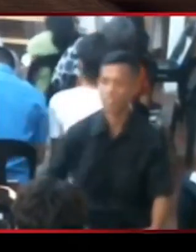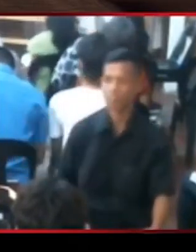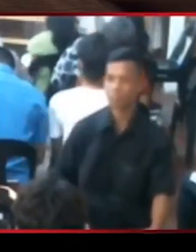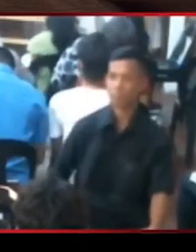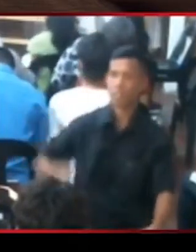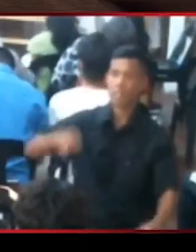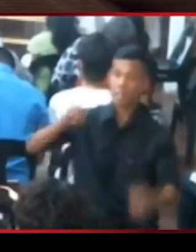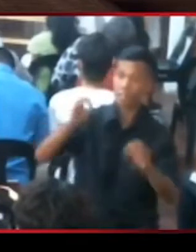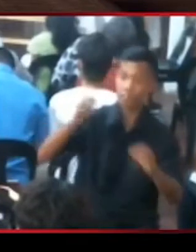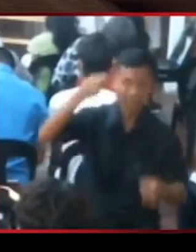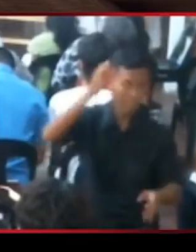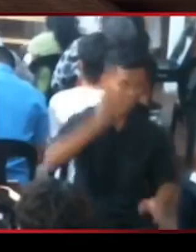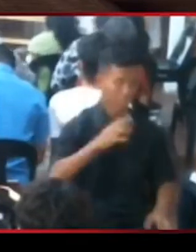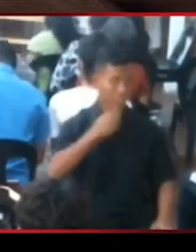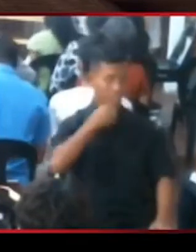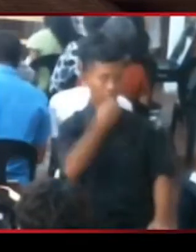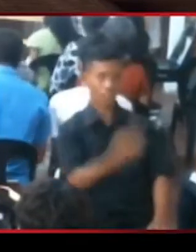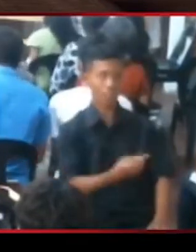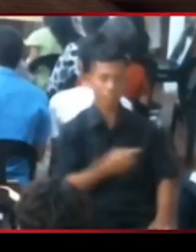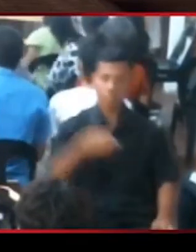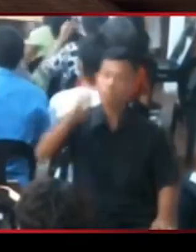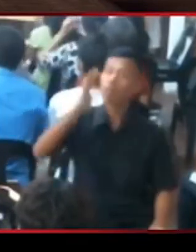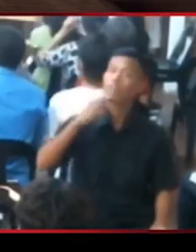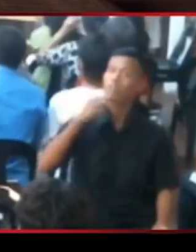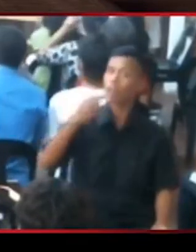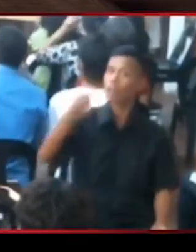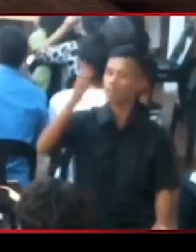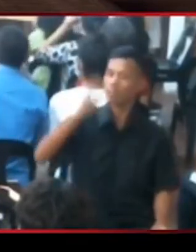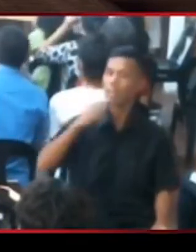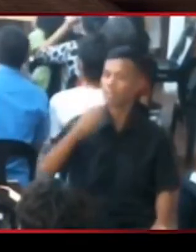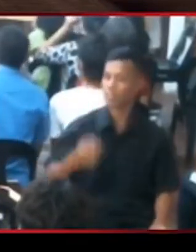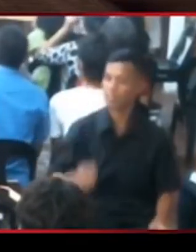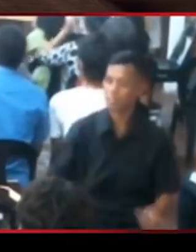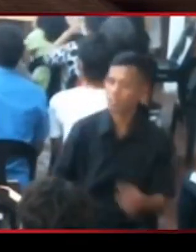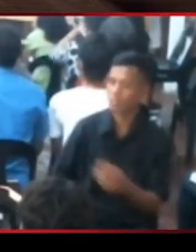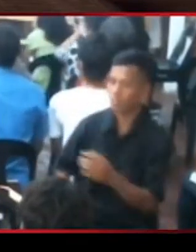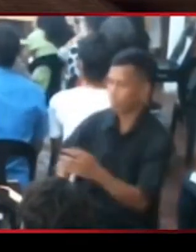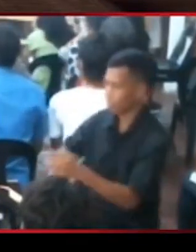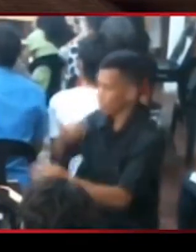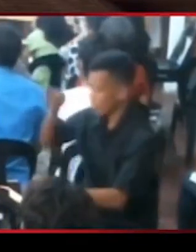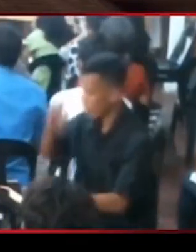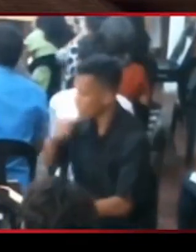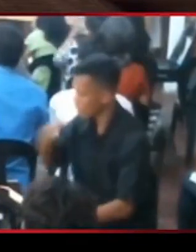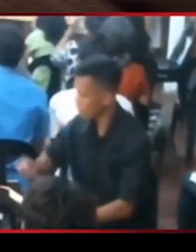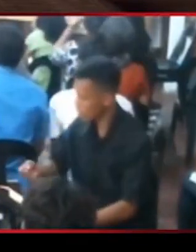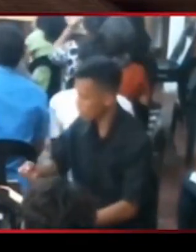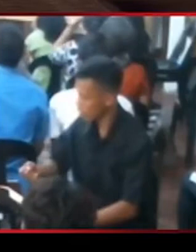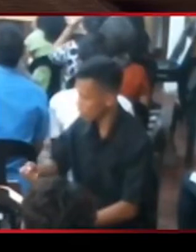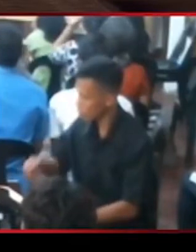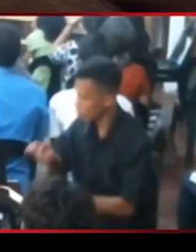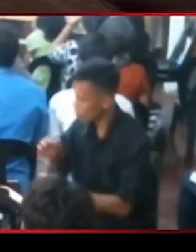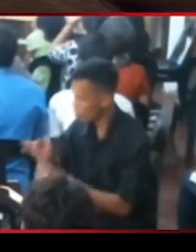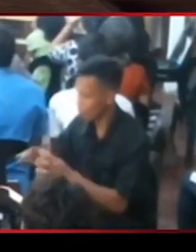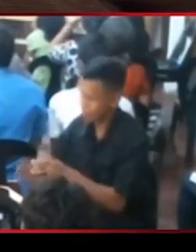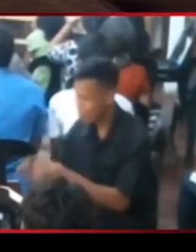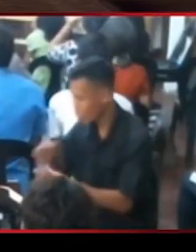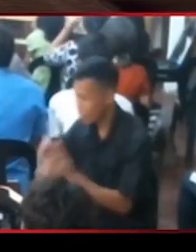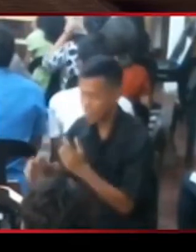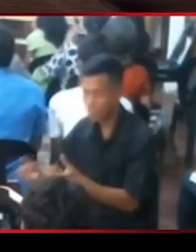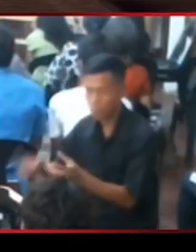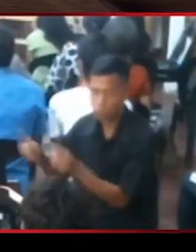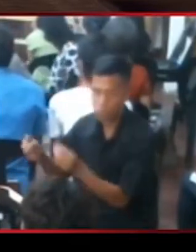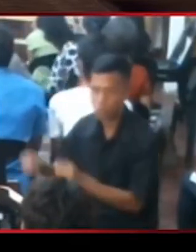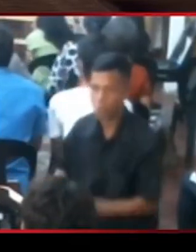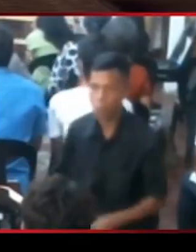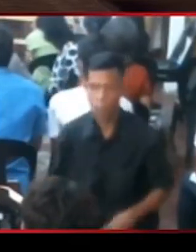Hey, God, can you tell me that again? I didn't understand everything. He could give you a good whack, but God